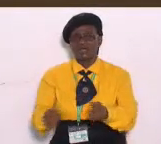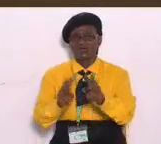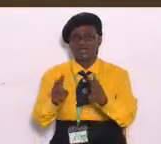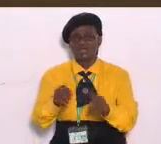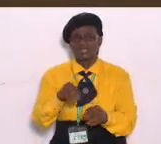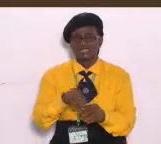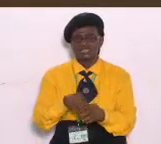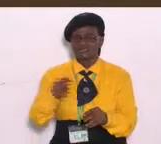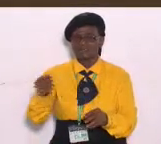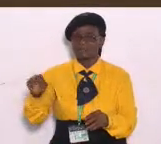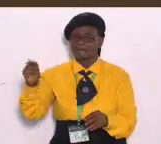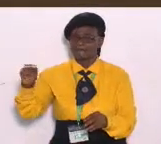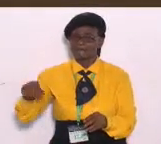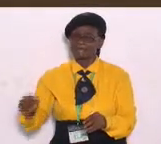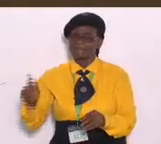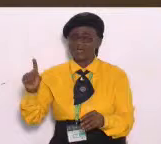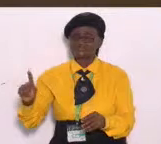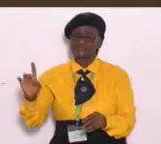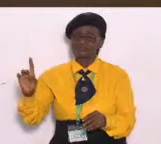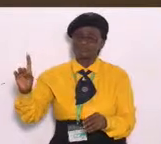In Matthew chapter 6,